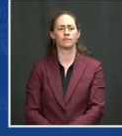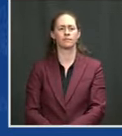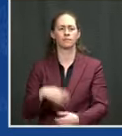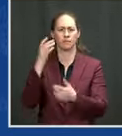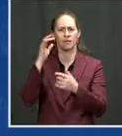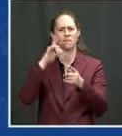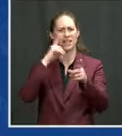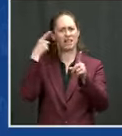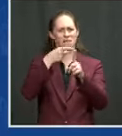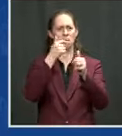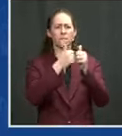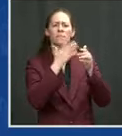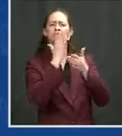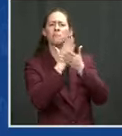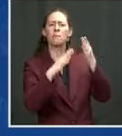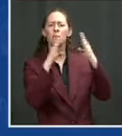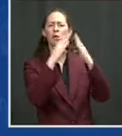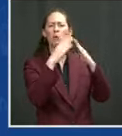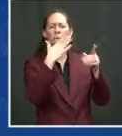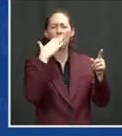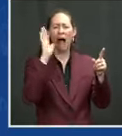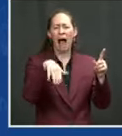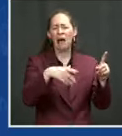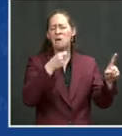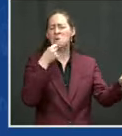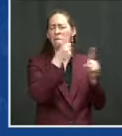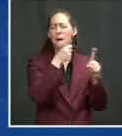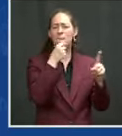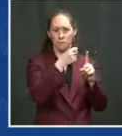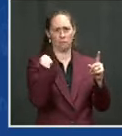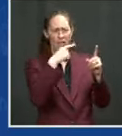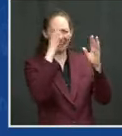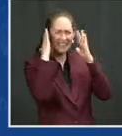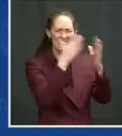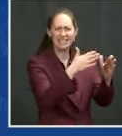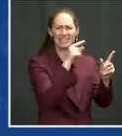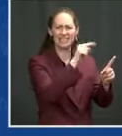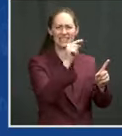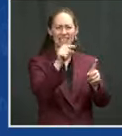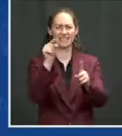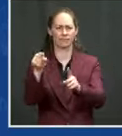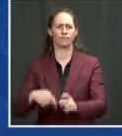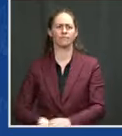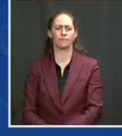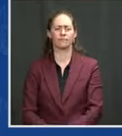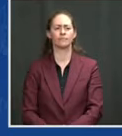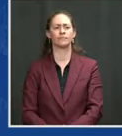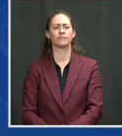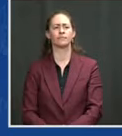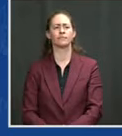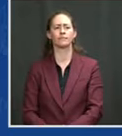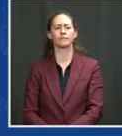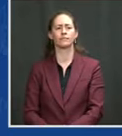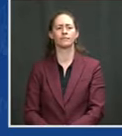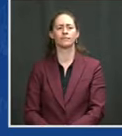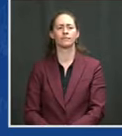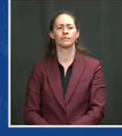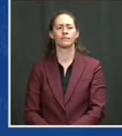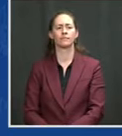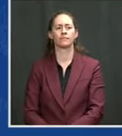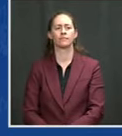So setting up direct allocation to our country's community health centers, including to rural health clinics, to local independent